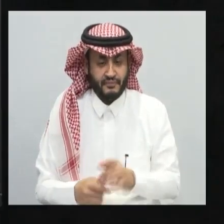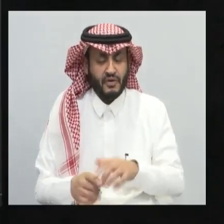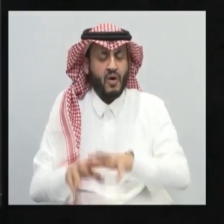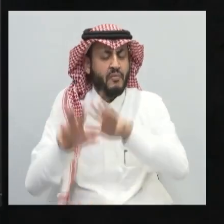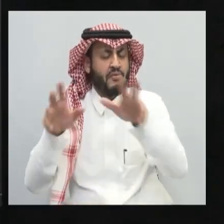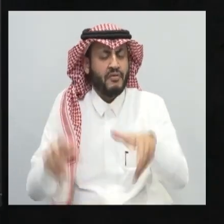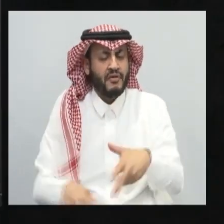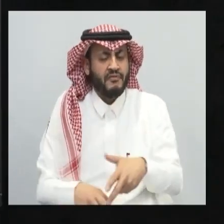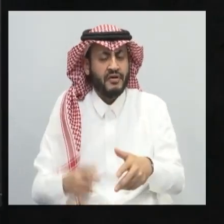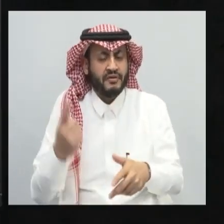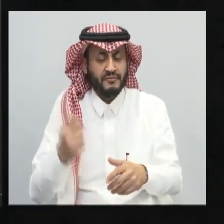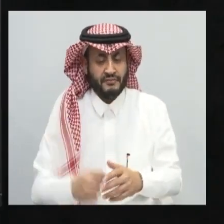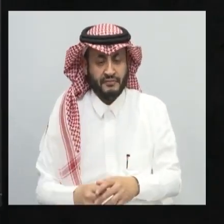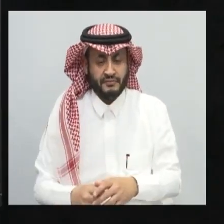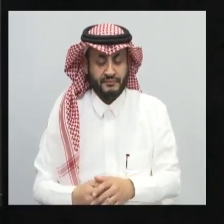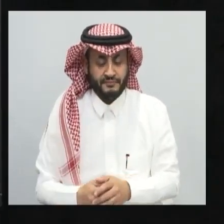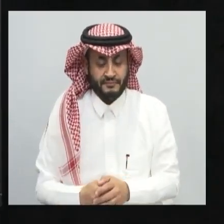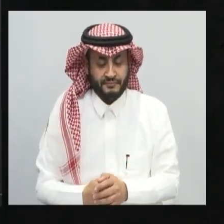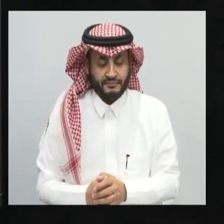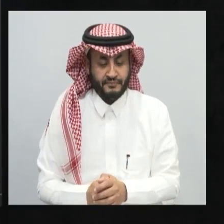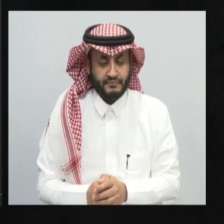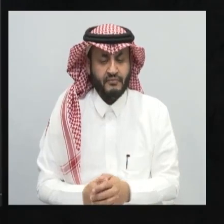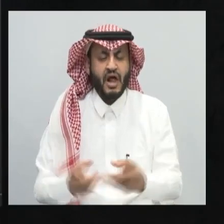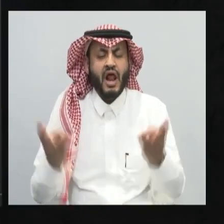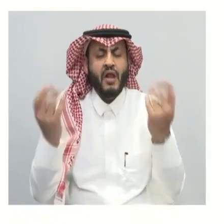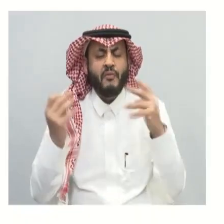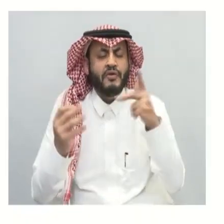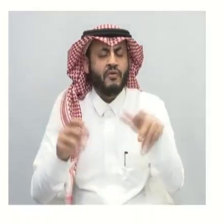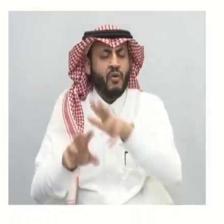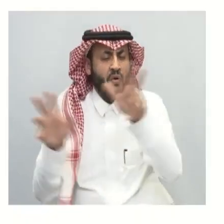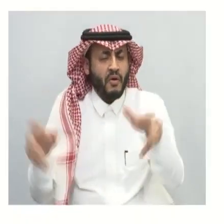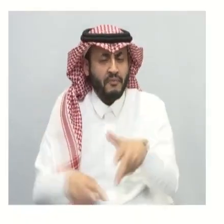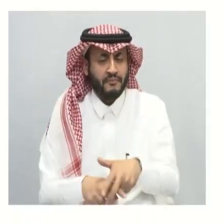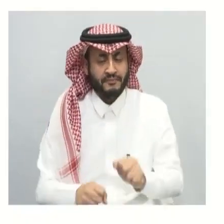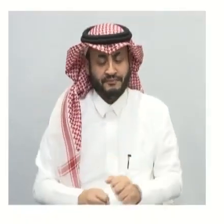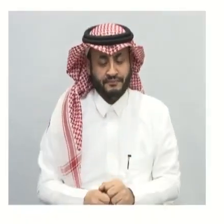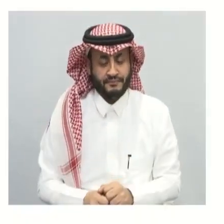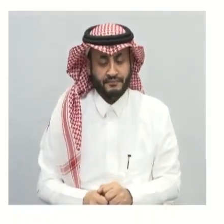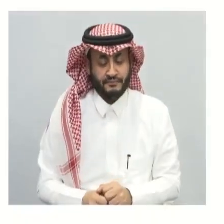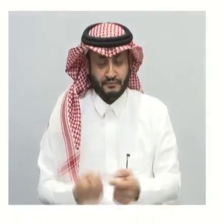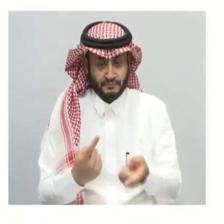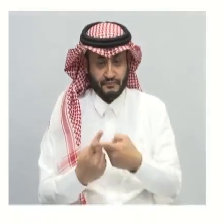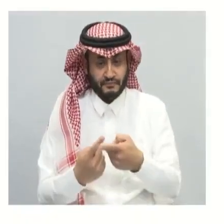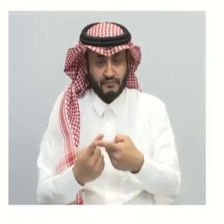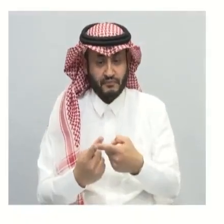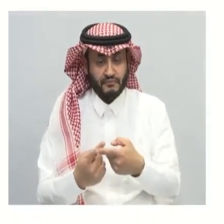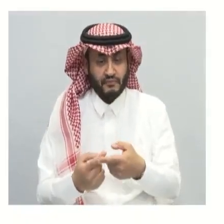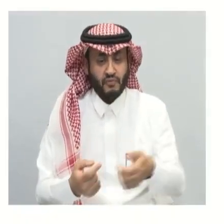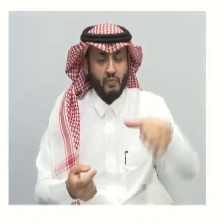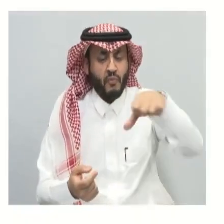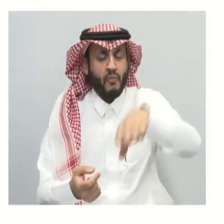we will ask, what have we taken so far in this unit? From the beginning, we've started with faulty items.